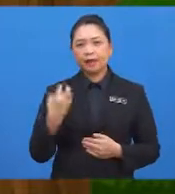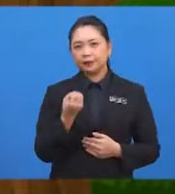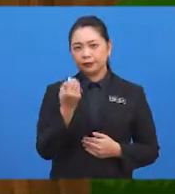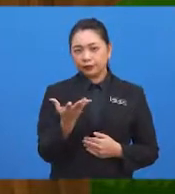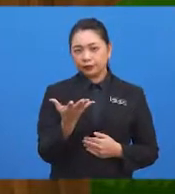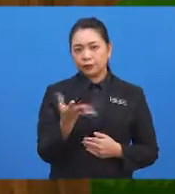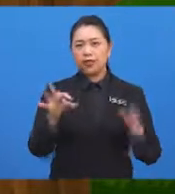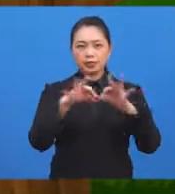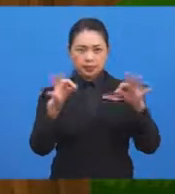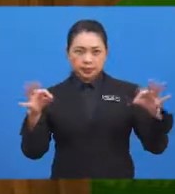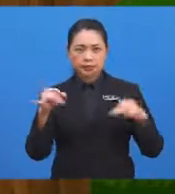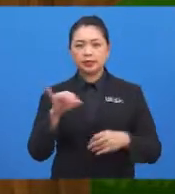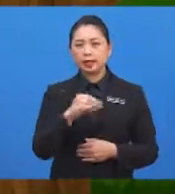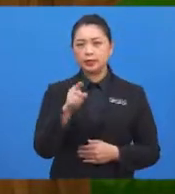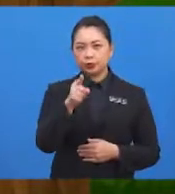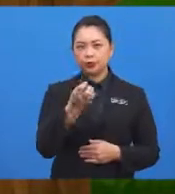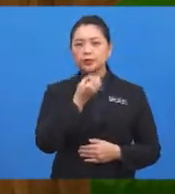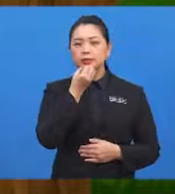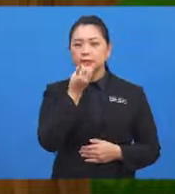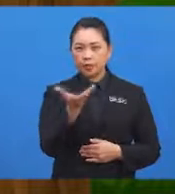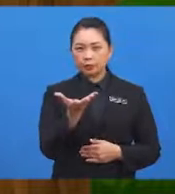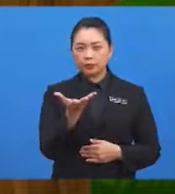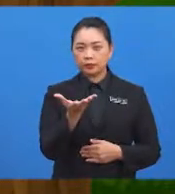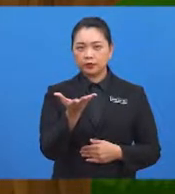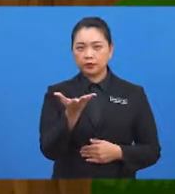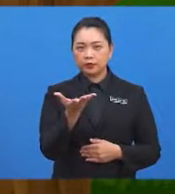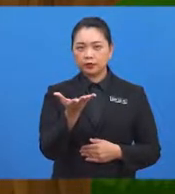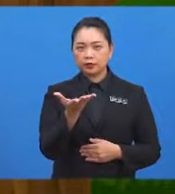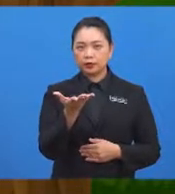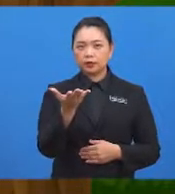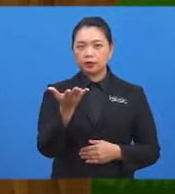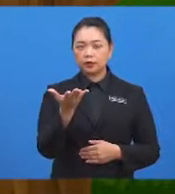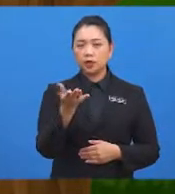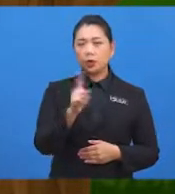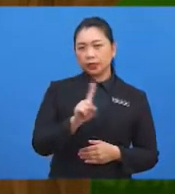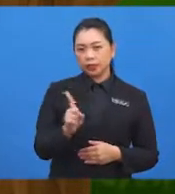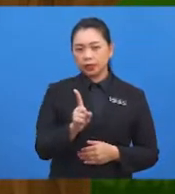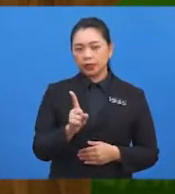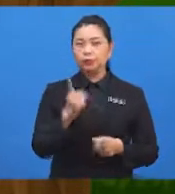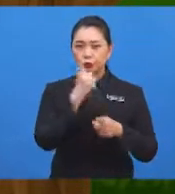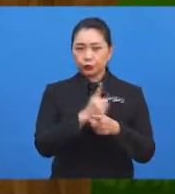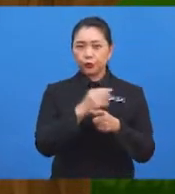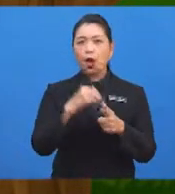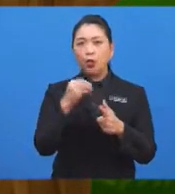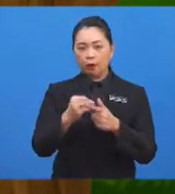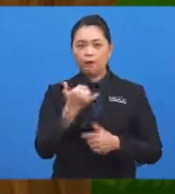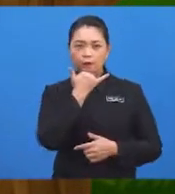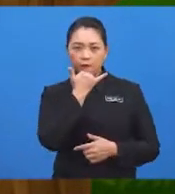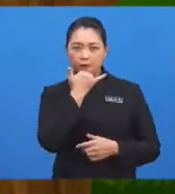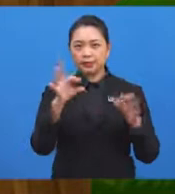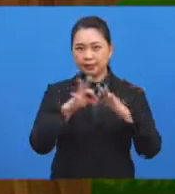sentences and then you tell me whether I'm saying a true sentence or a false